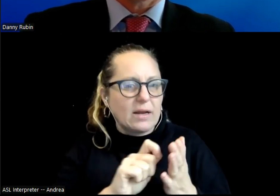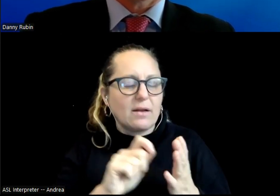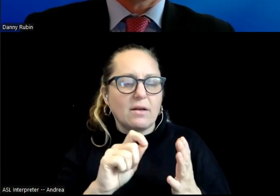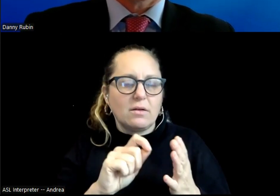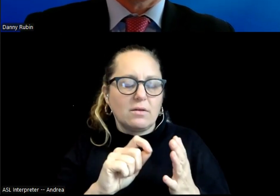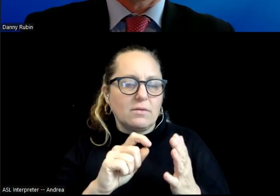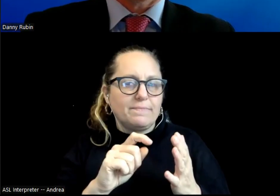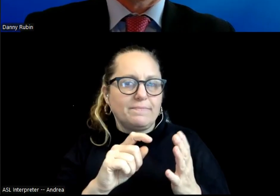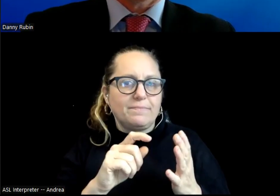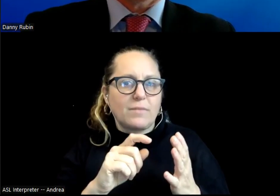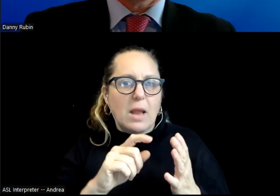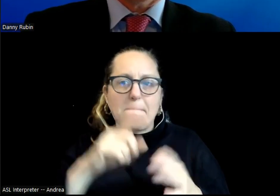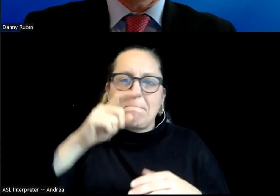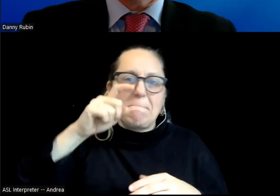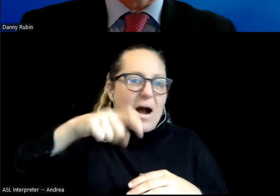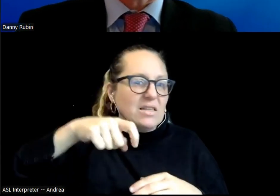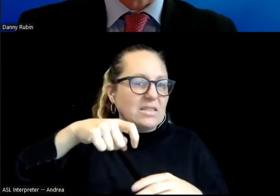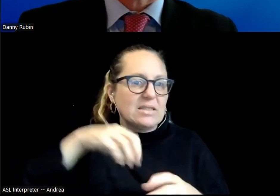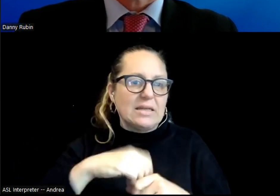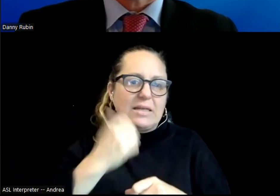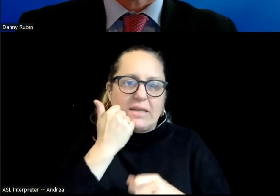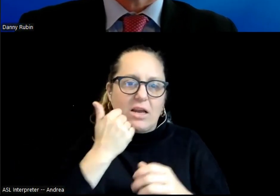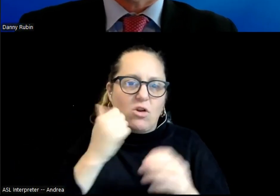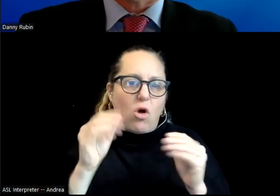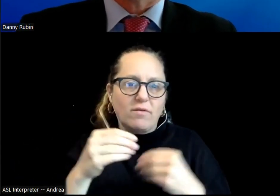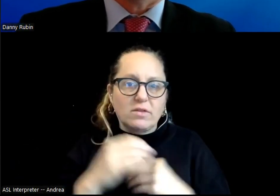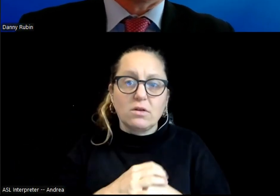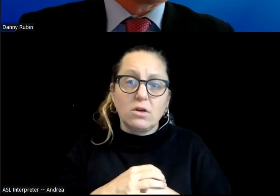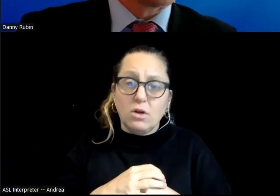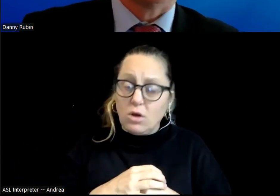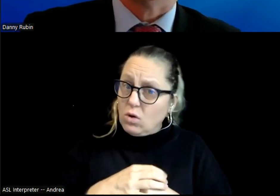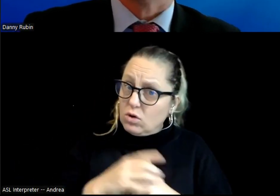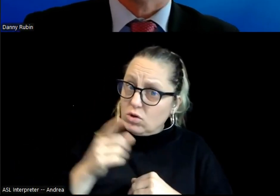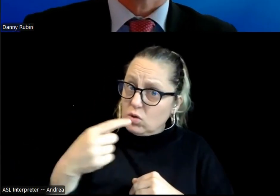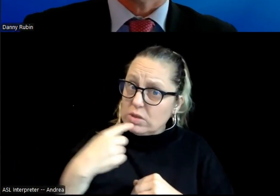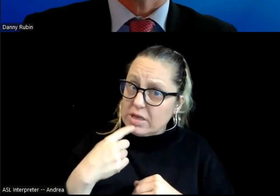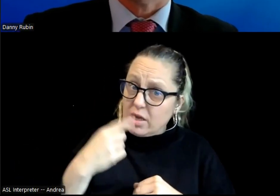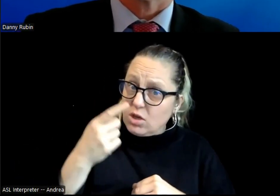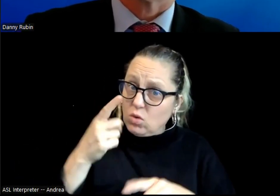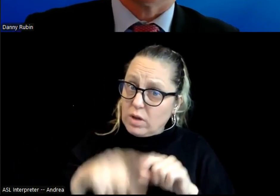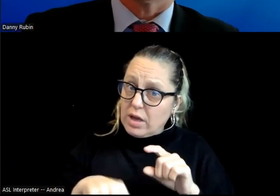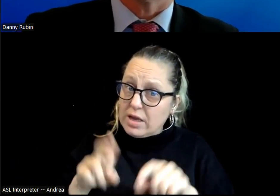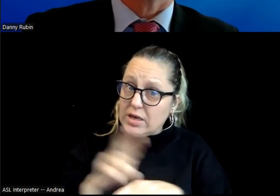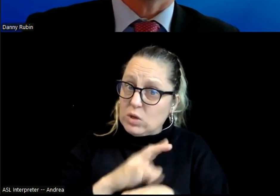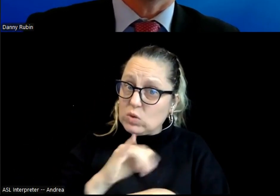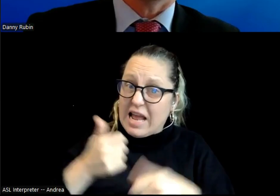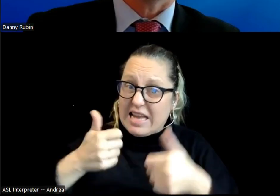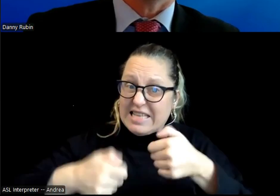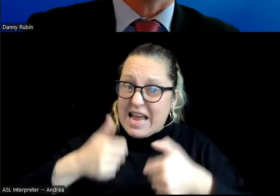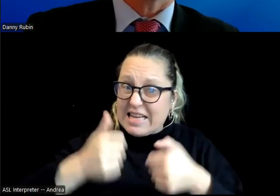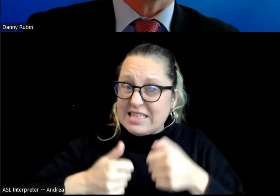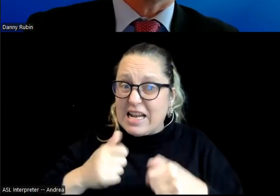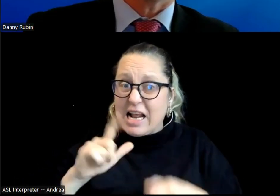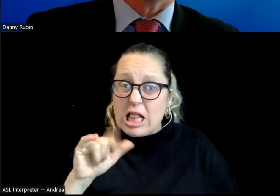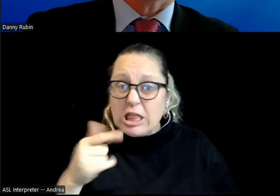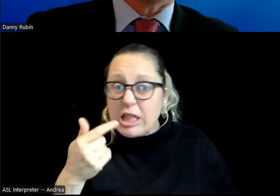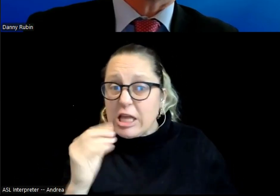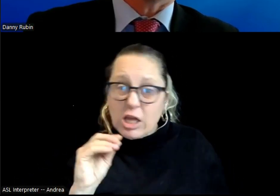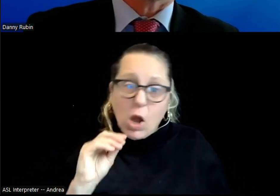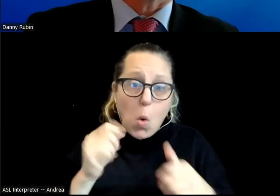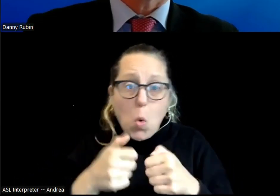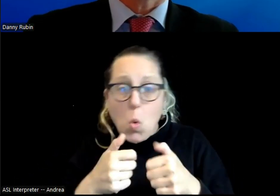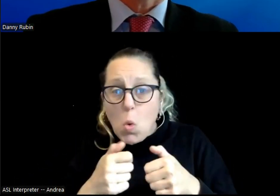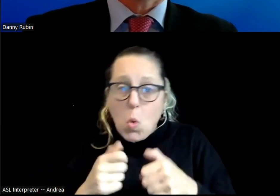absolute must in a dental office. So you're saying that you can't use like texting lingo in